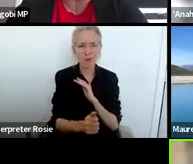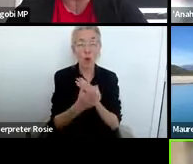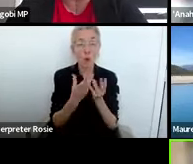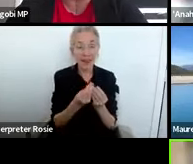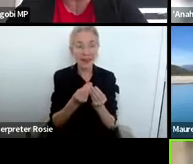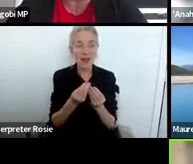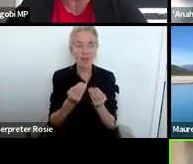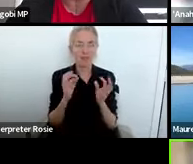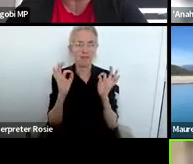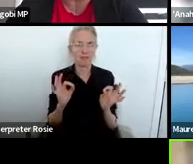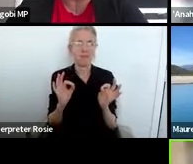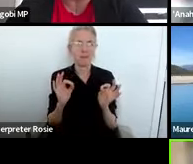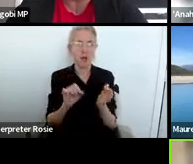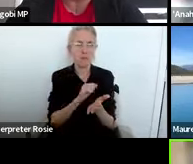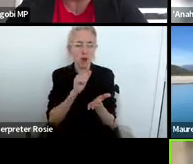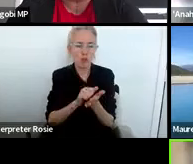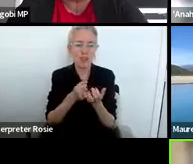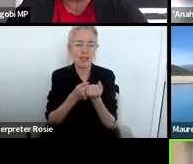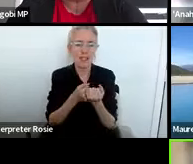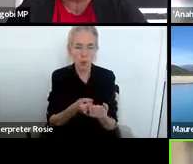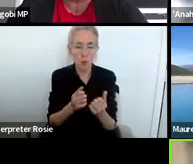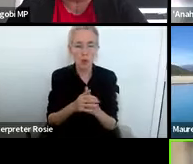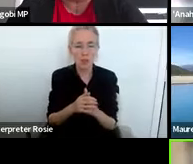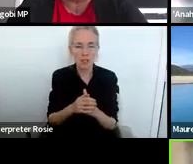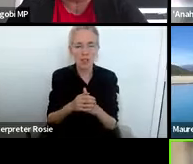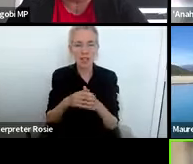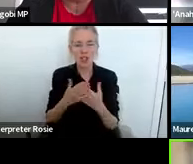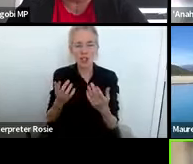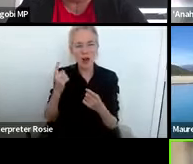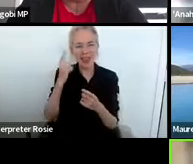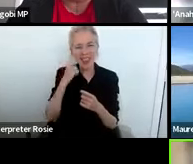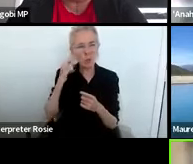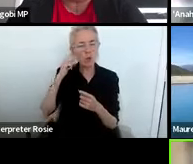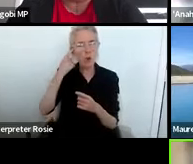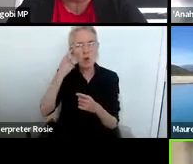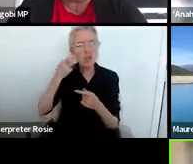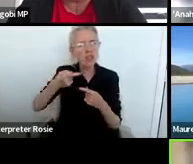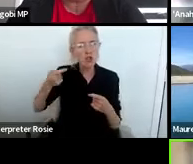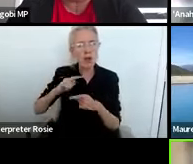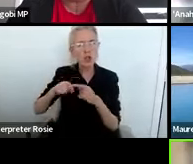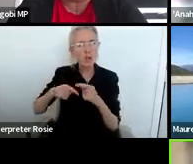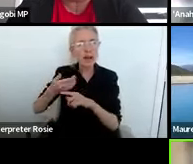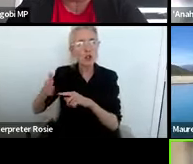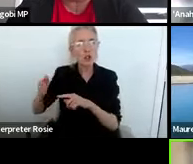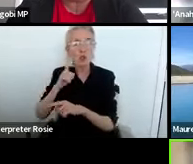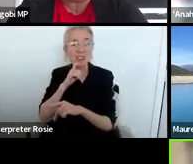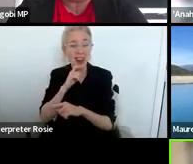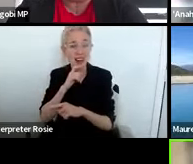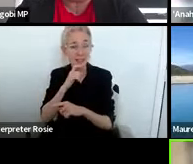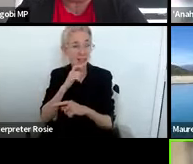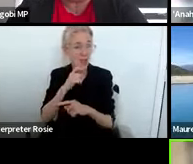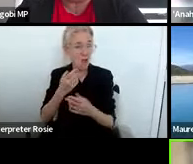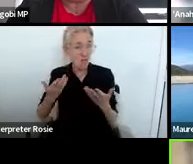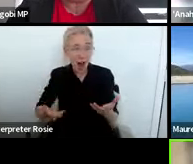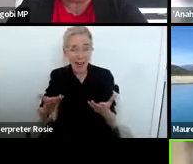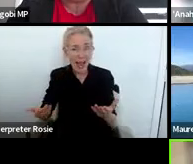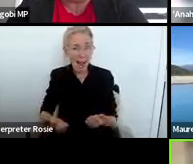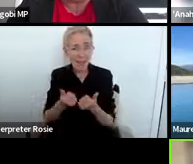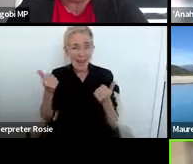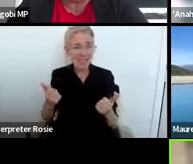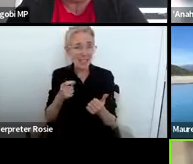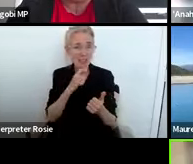don't need to worry about new people coming into the workforce. We've already got the opportunity, and that's people that are already in the workplace now. We just need them to come